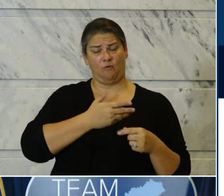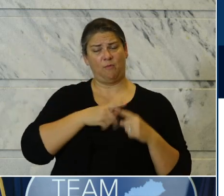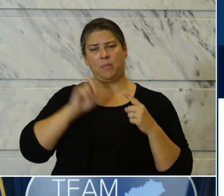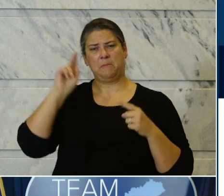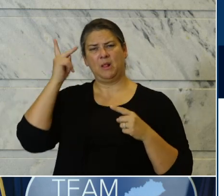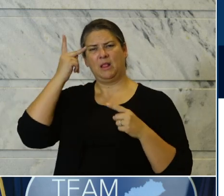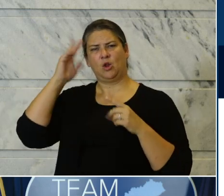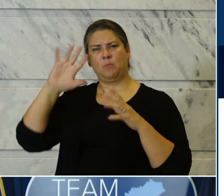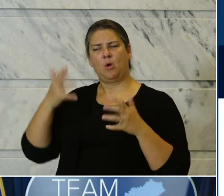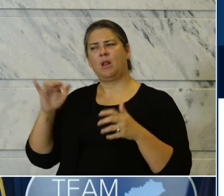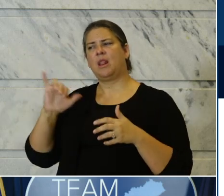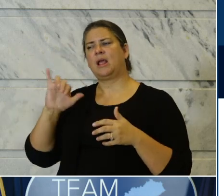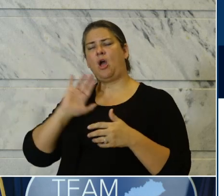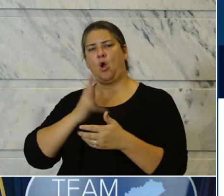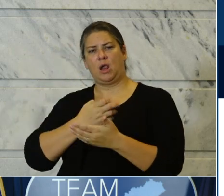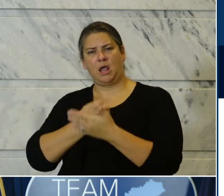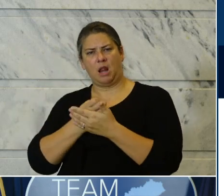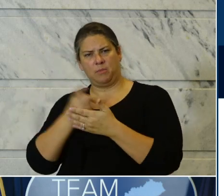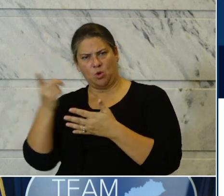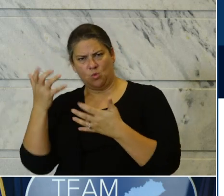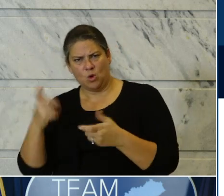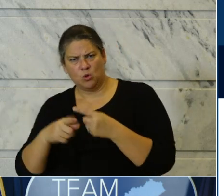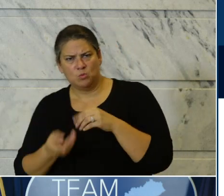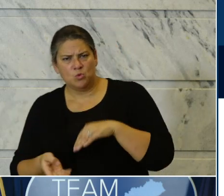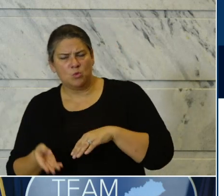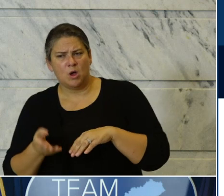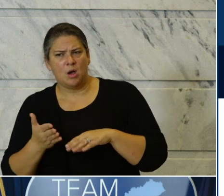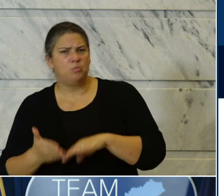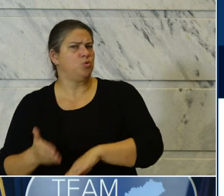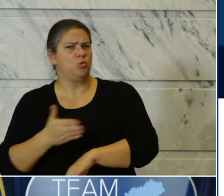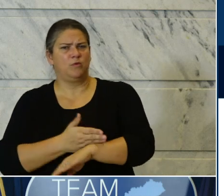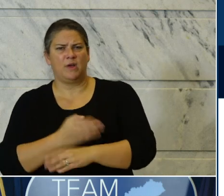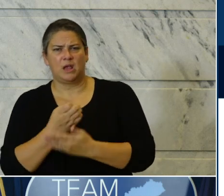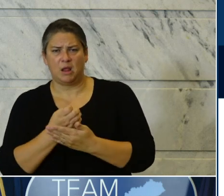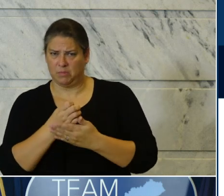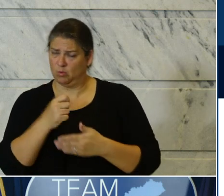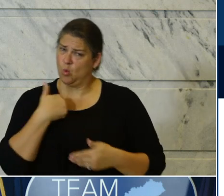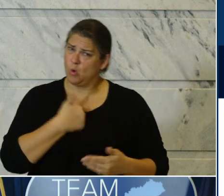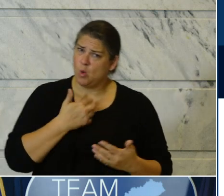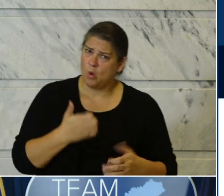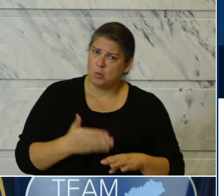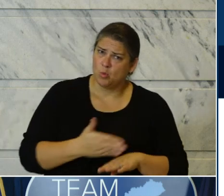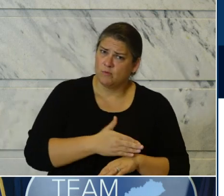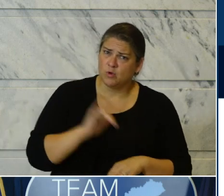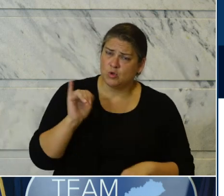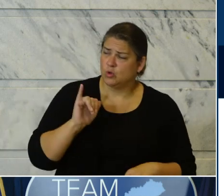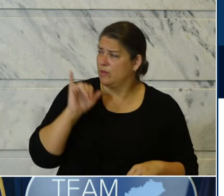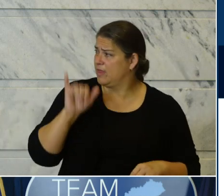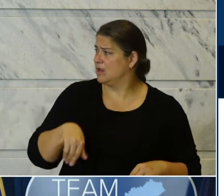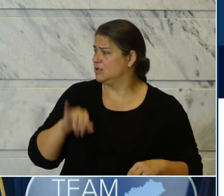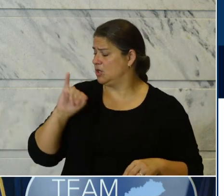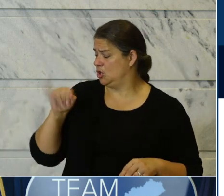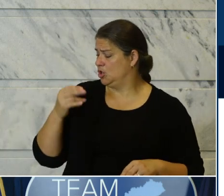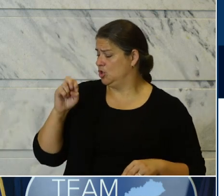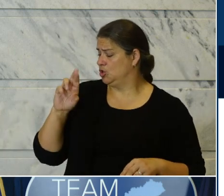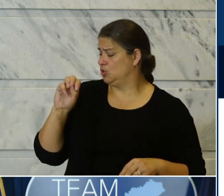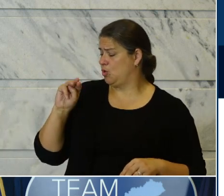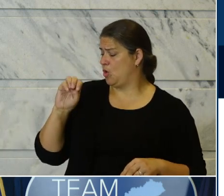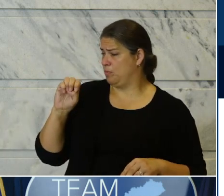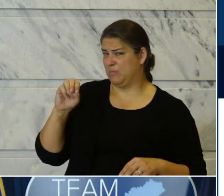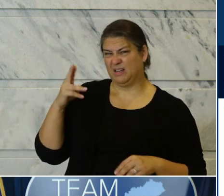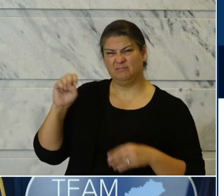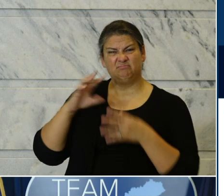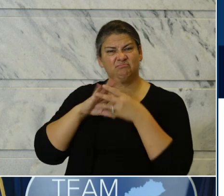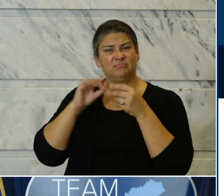talking about, wanting it to improve. We do too. This is Federal Reserve Chairman Jerome Powell, and he said at the National Association for